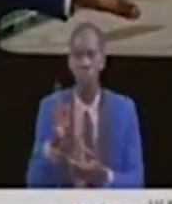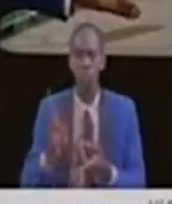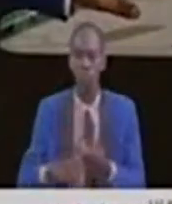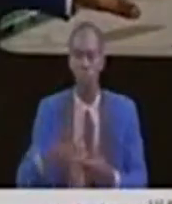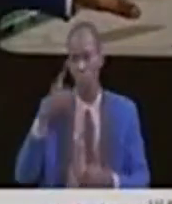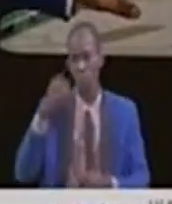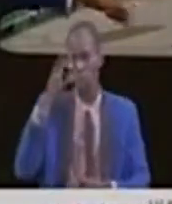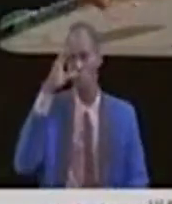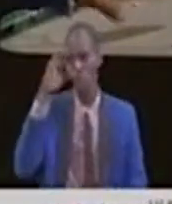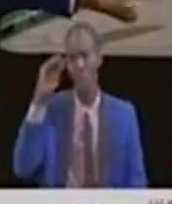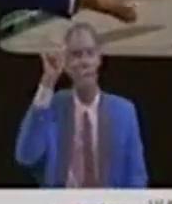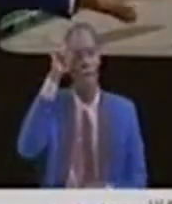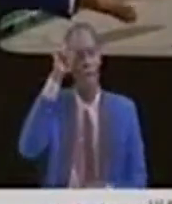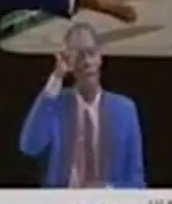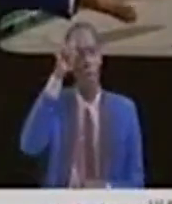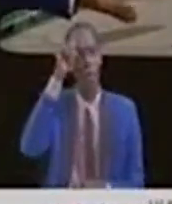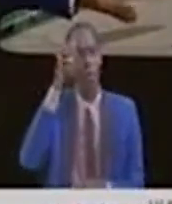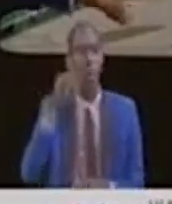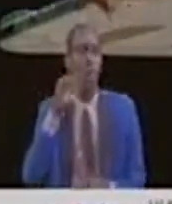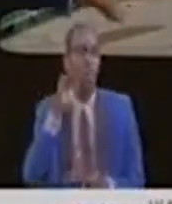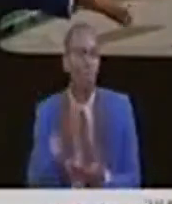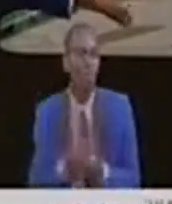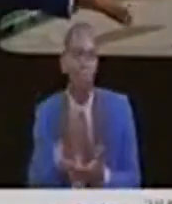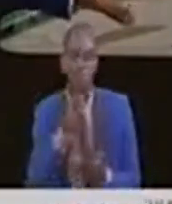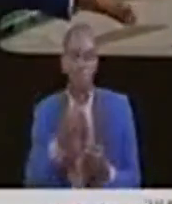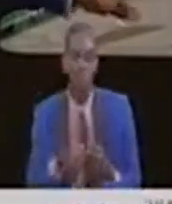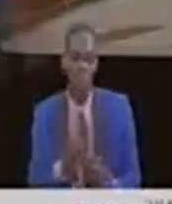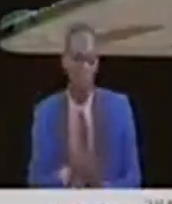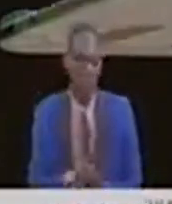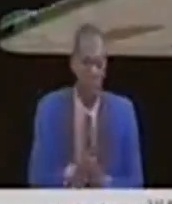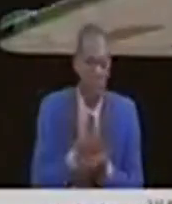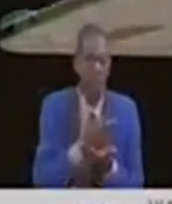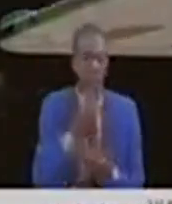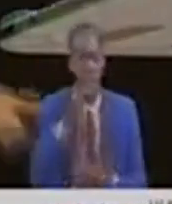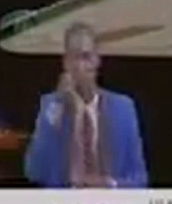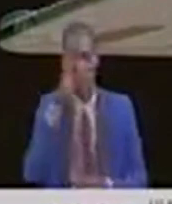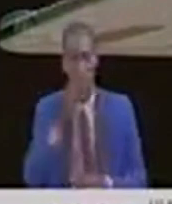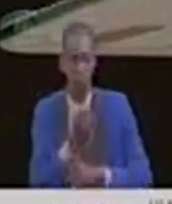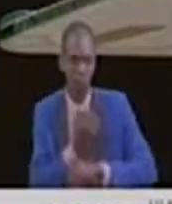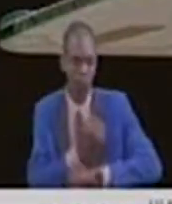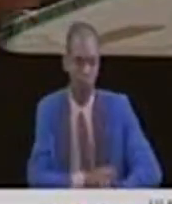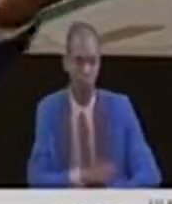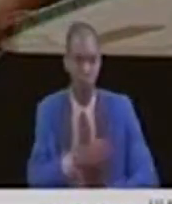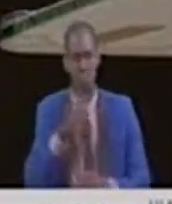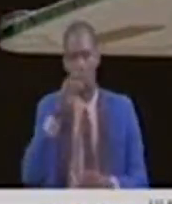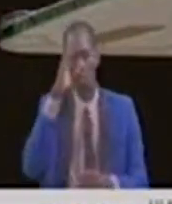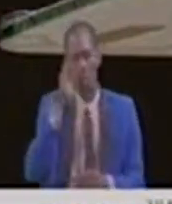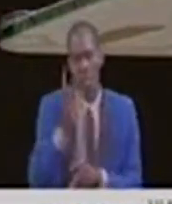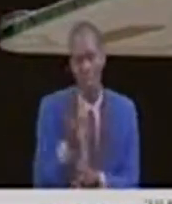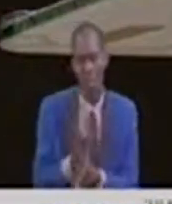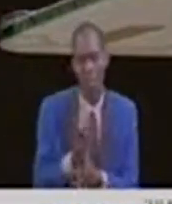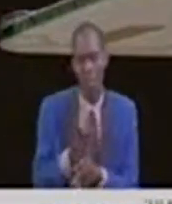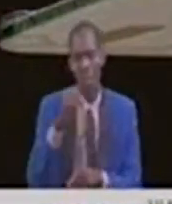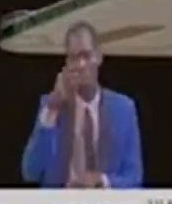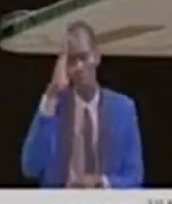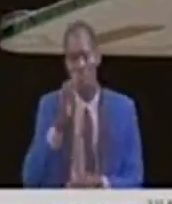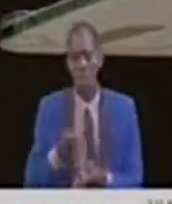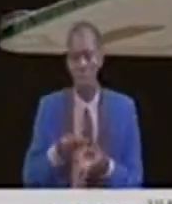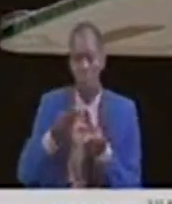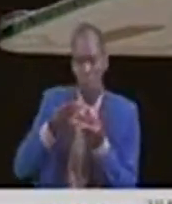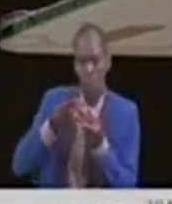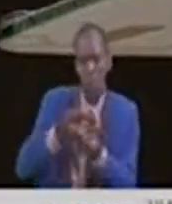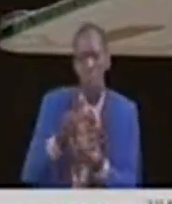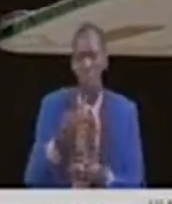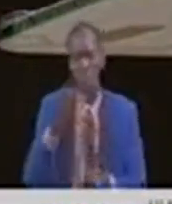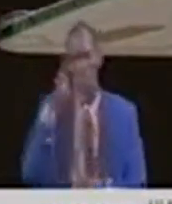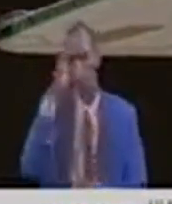man, keep the man, protect the man, and will sustain the man with all the grace and all the